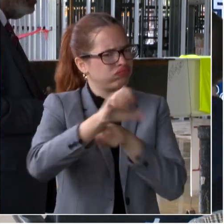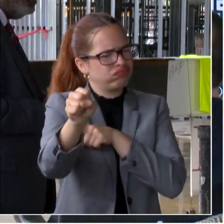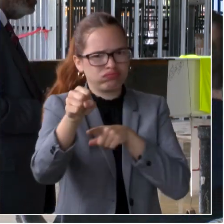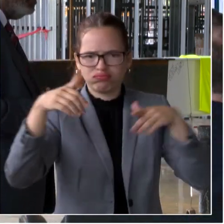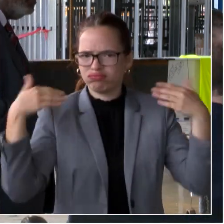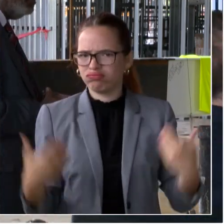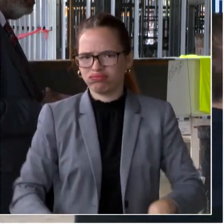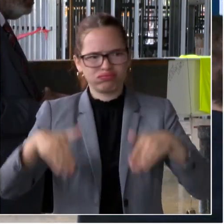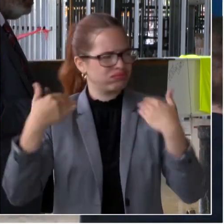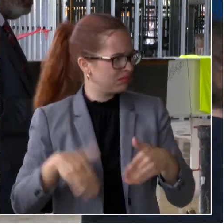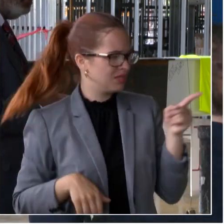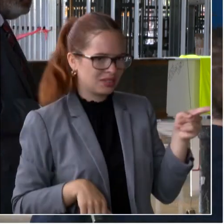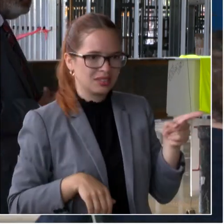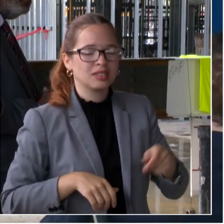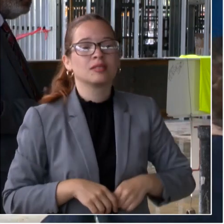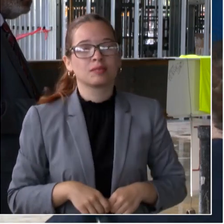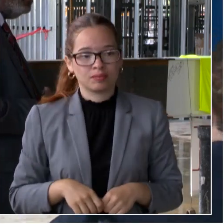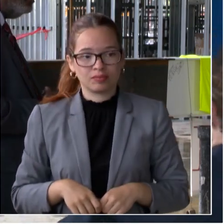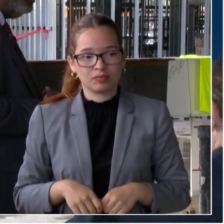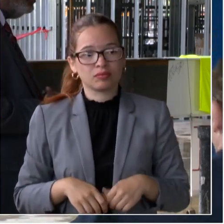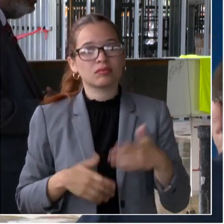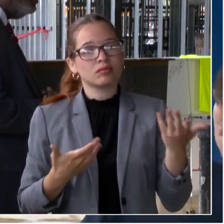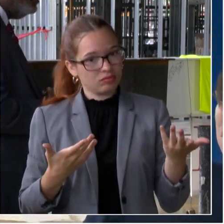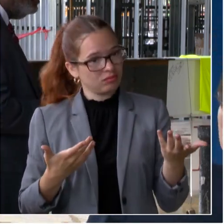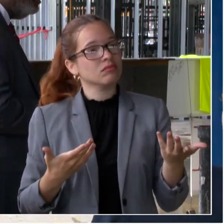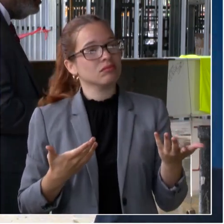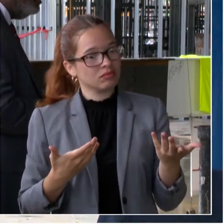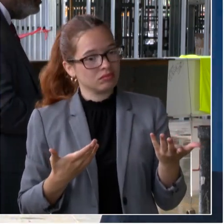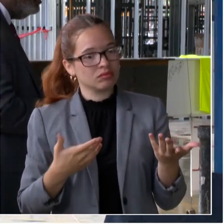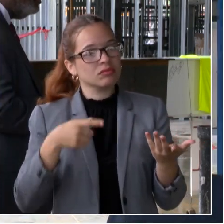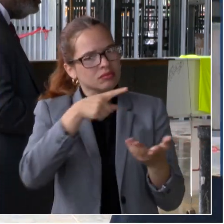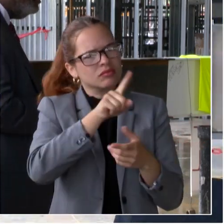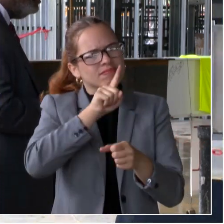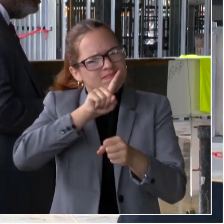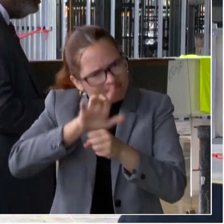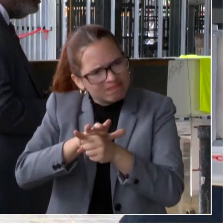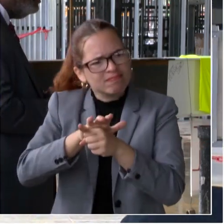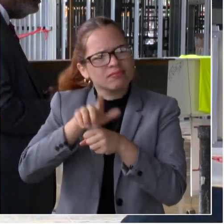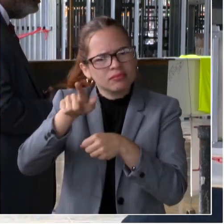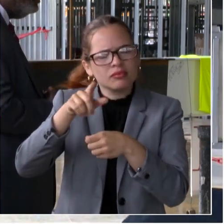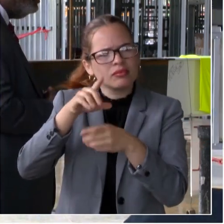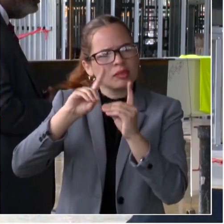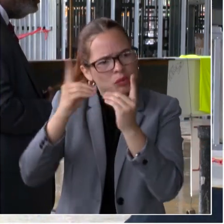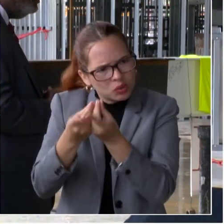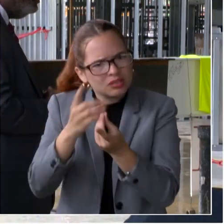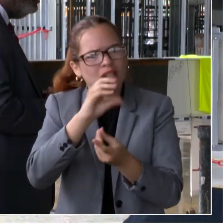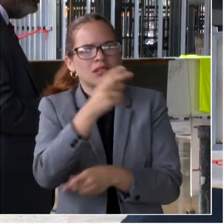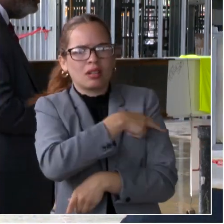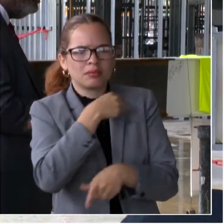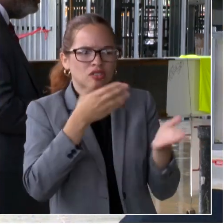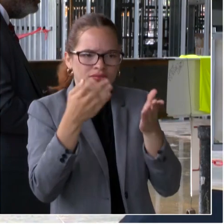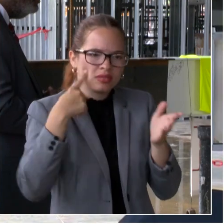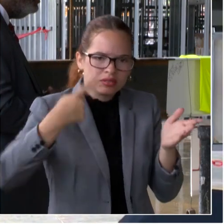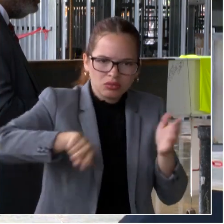Healthcare Finance and the Deputy Mayor for Health and Human Services. And he excels